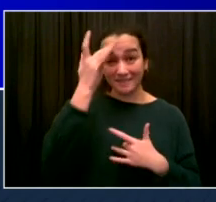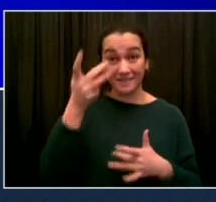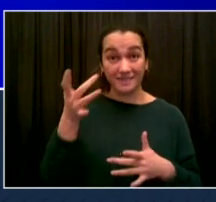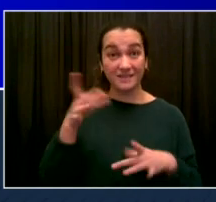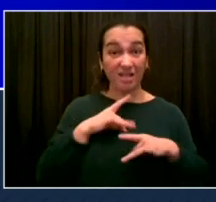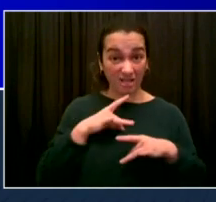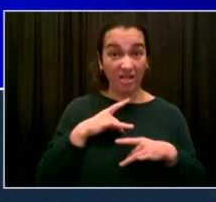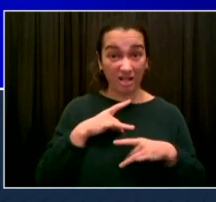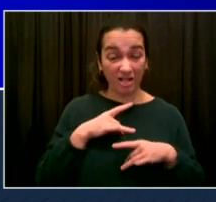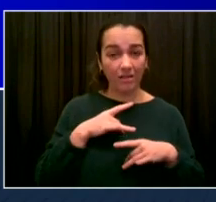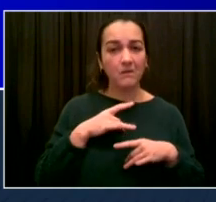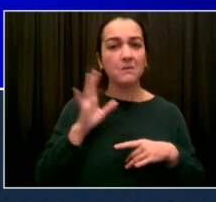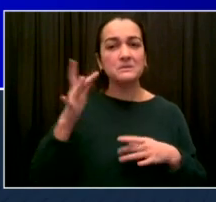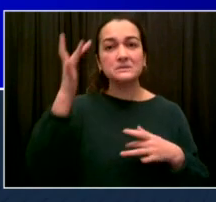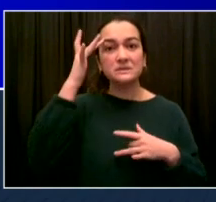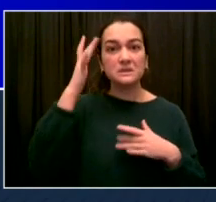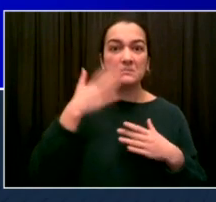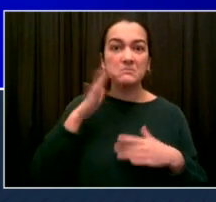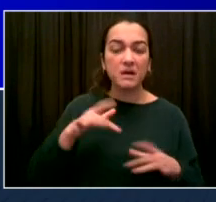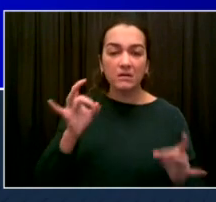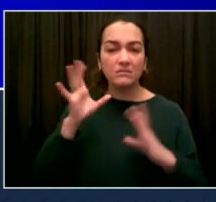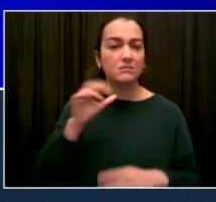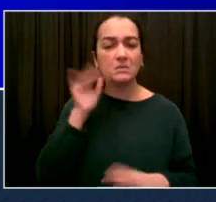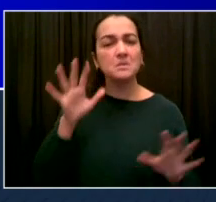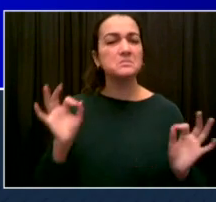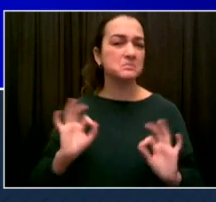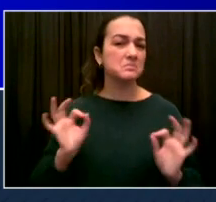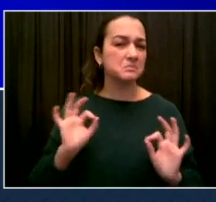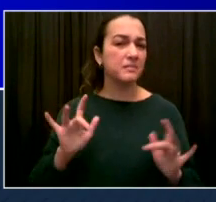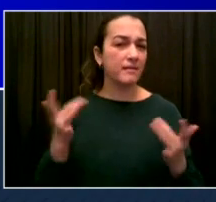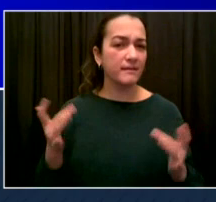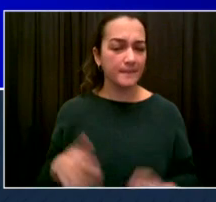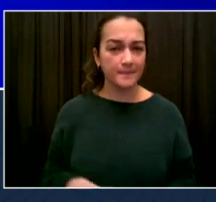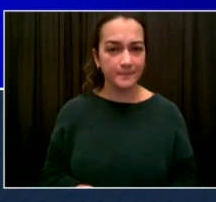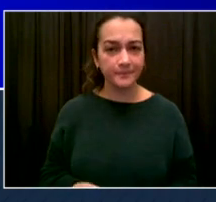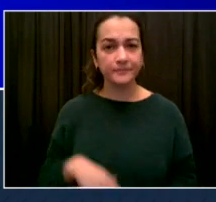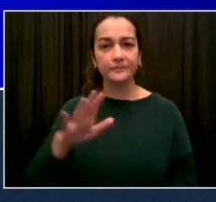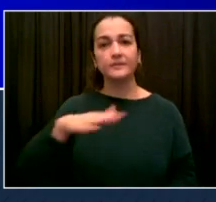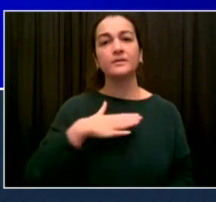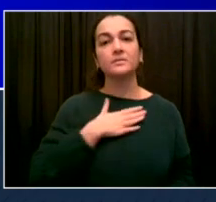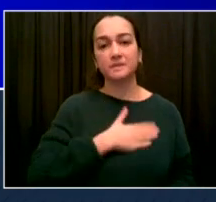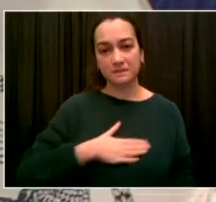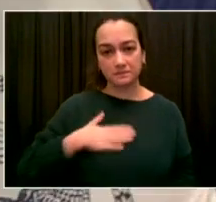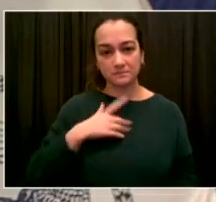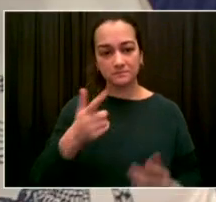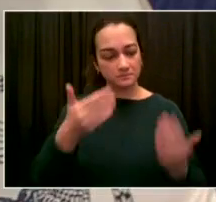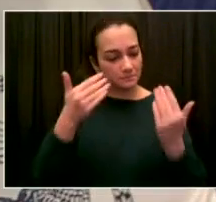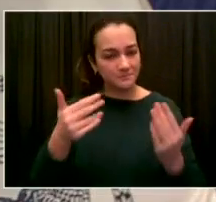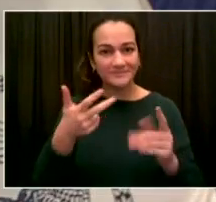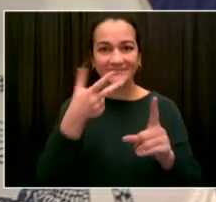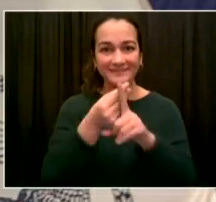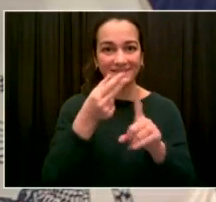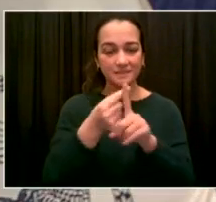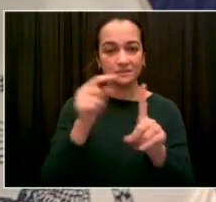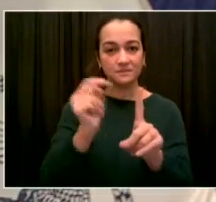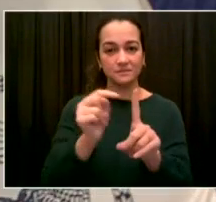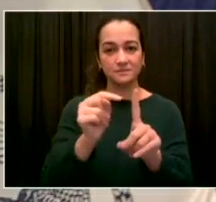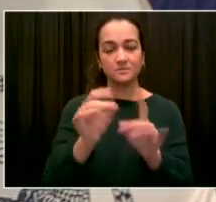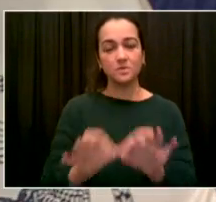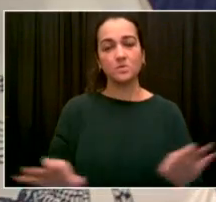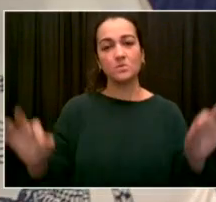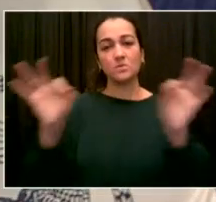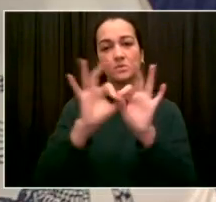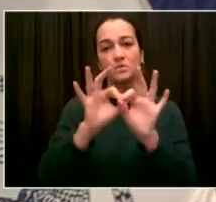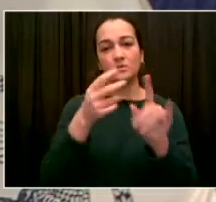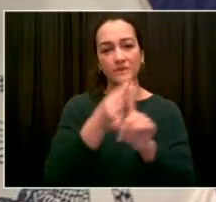it's going out, getting that booster, getting your child vaccinated. The private sector vaccine mandate coming into effect Monday, all of these things are going to help us